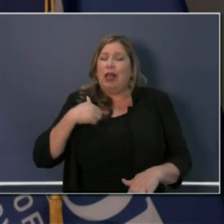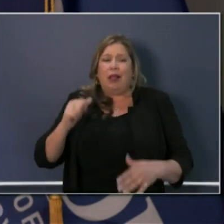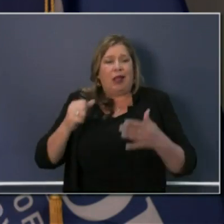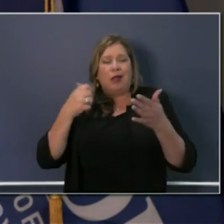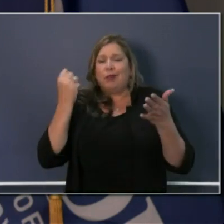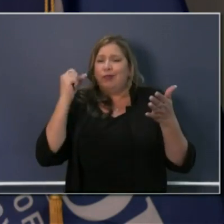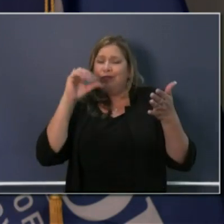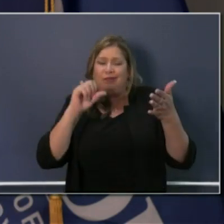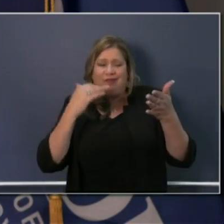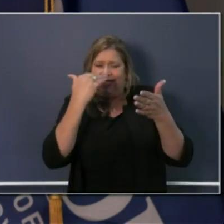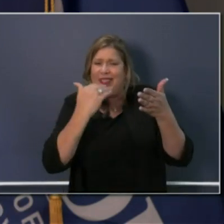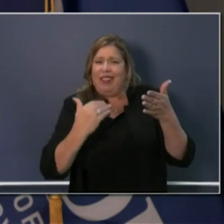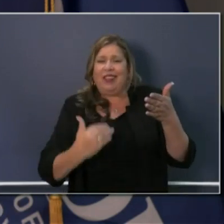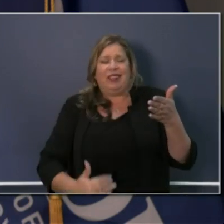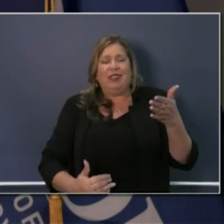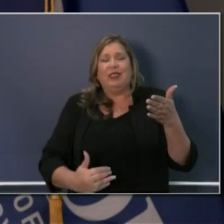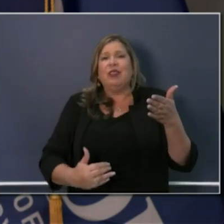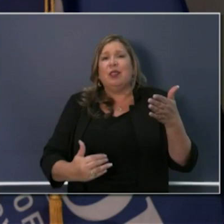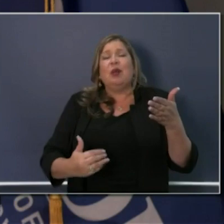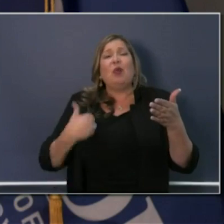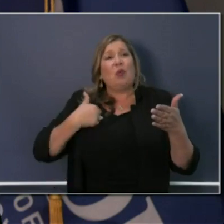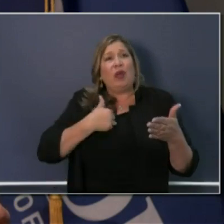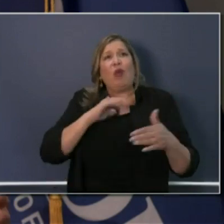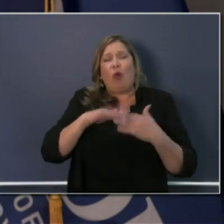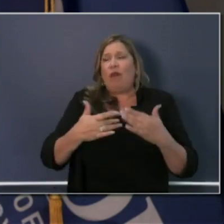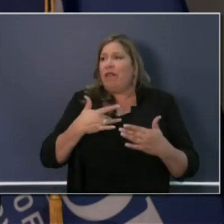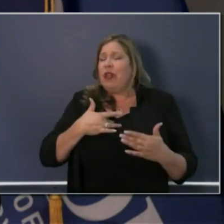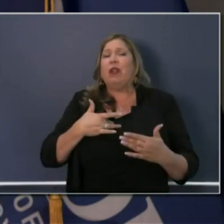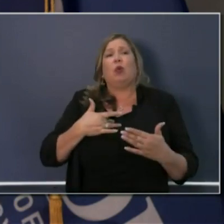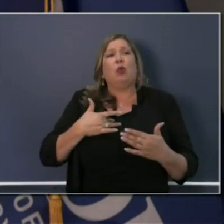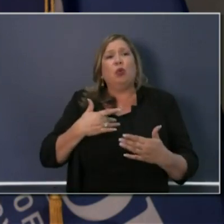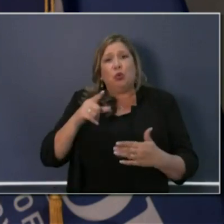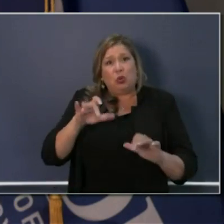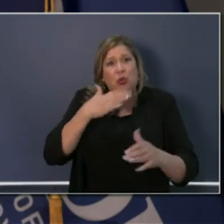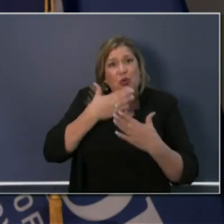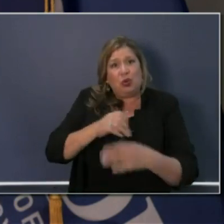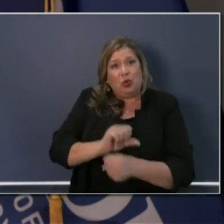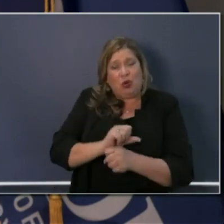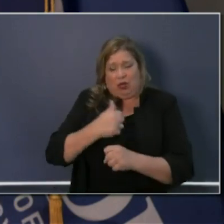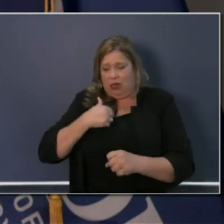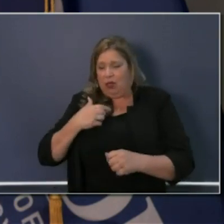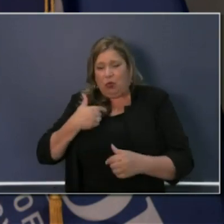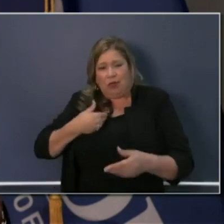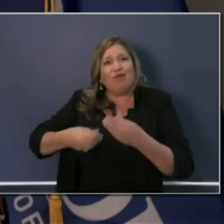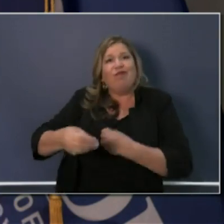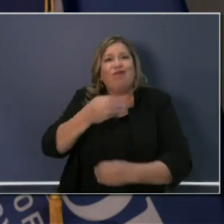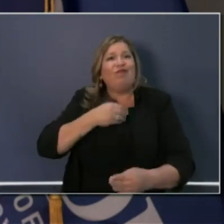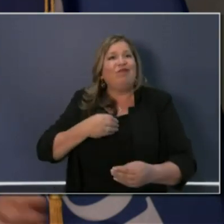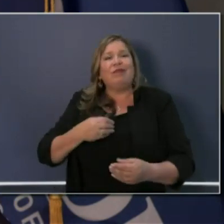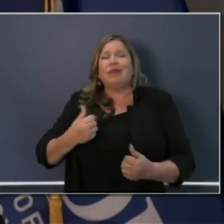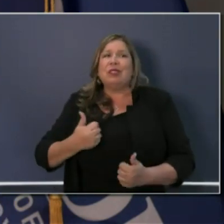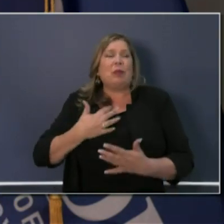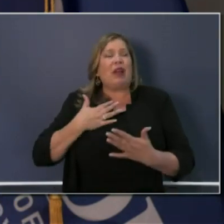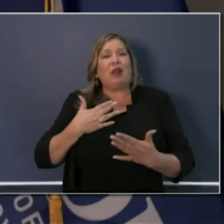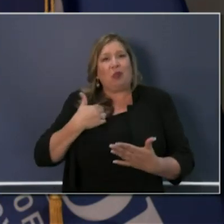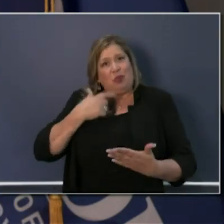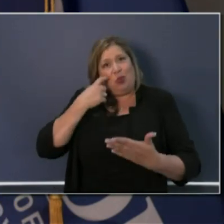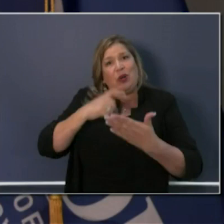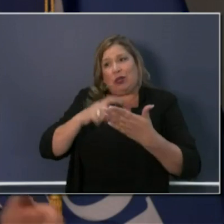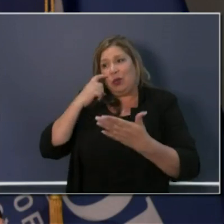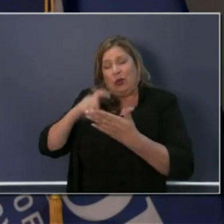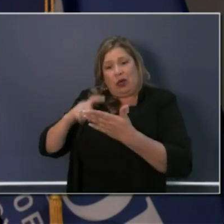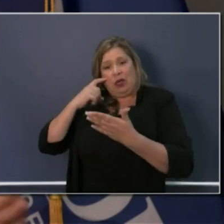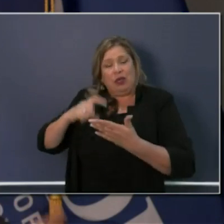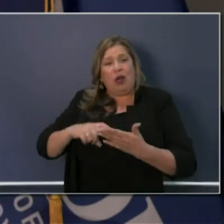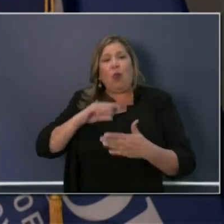say we're all inspired, I think, by one another's work, and I think inspired to recognize that we all